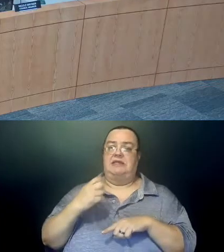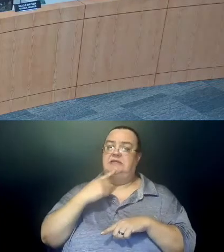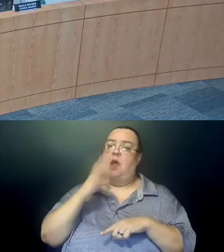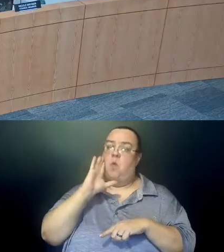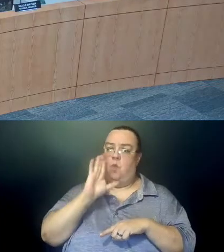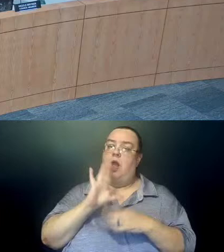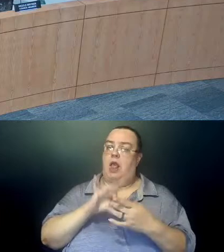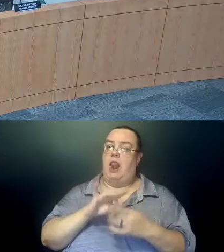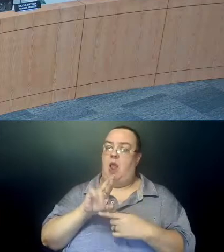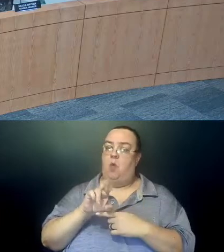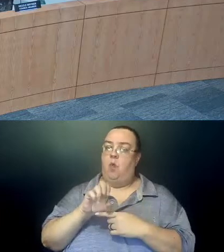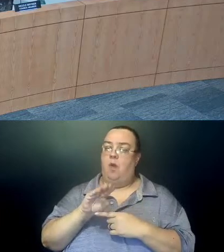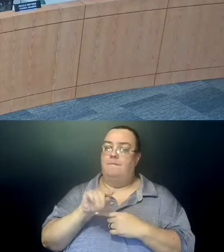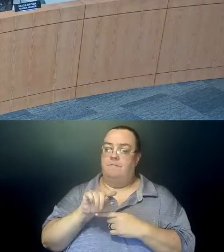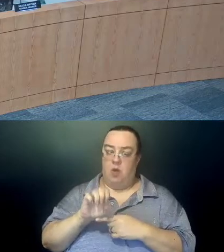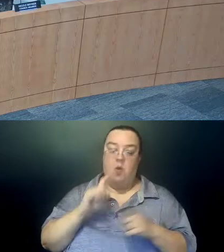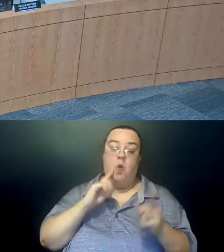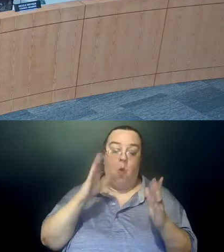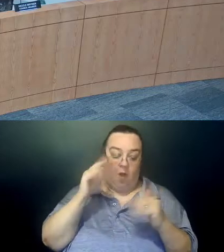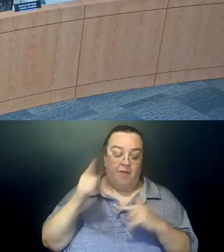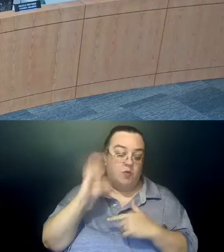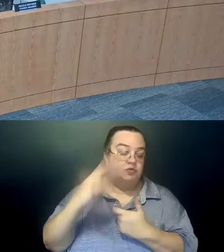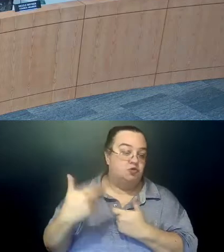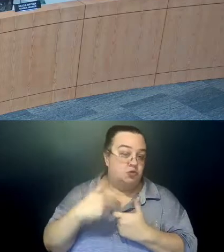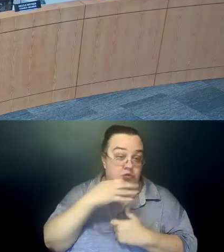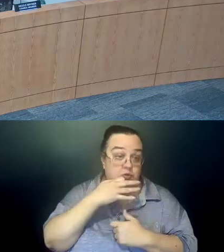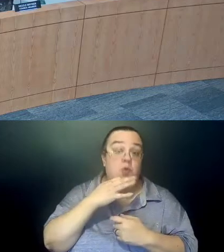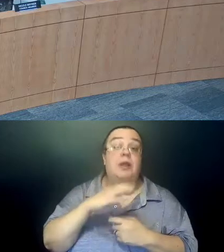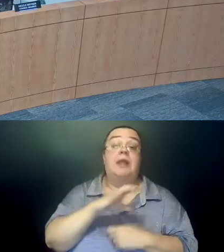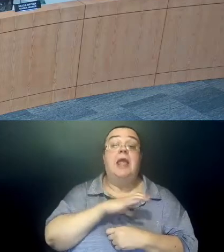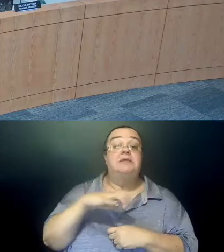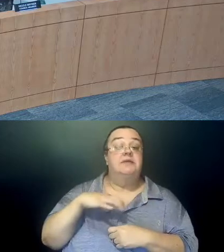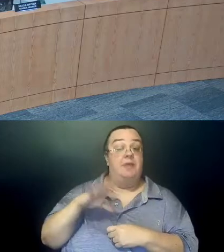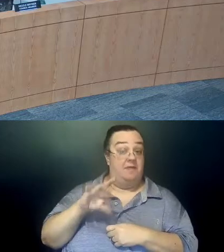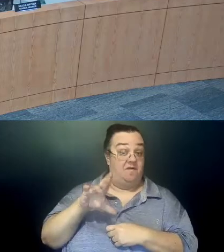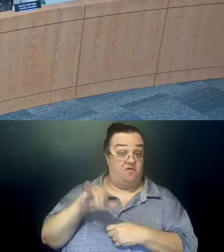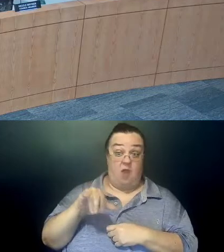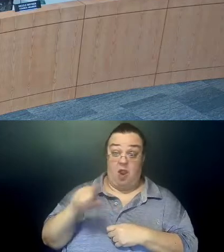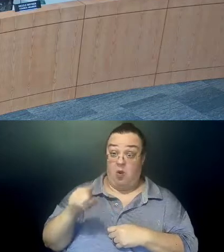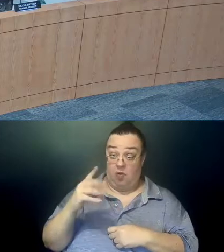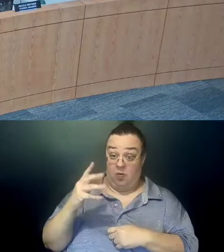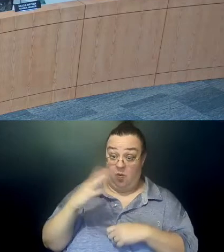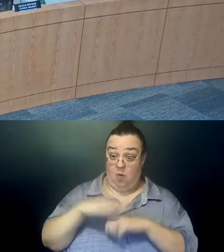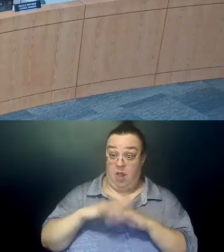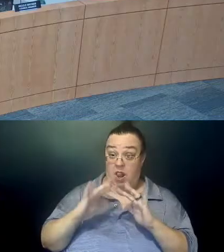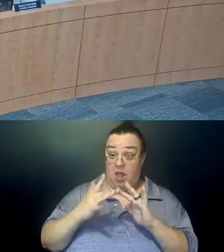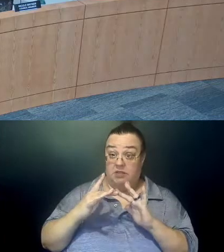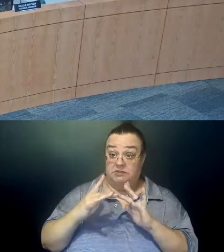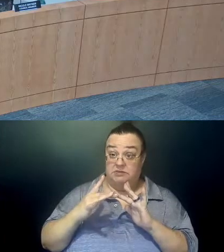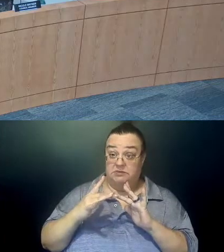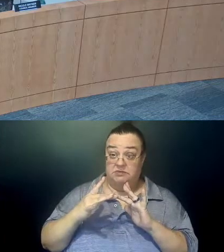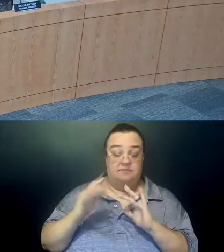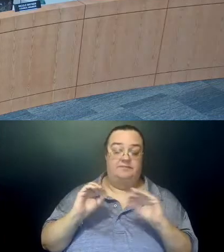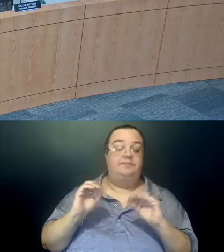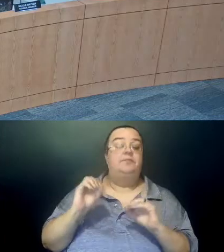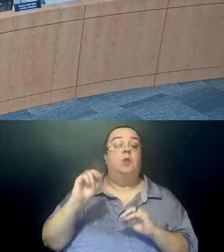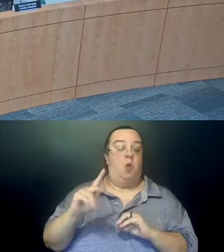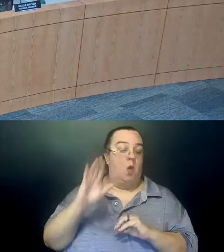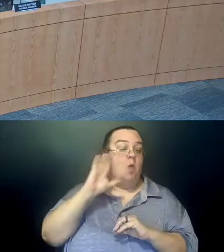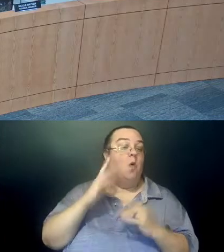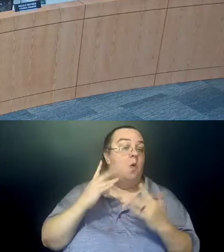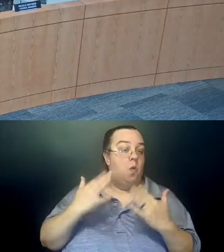Okay, we will hope he joins us soon. Councilmember Fry, are you out there? No, okay, so we will wait